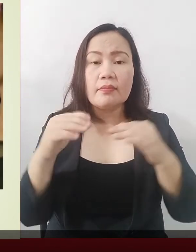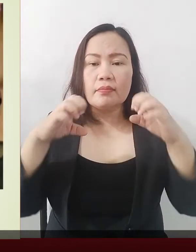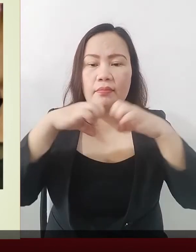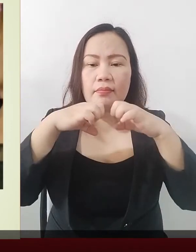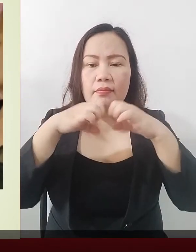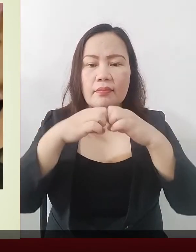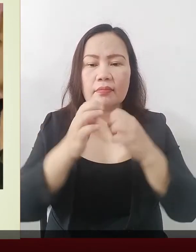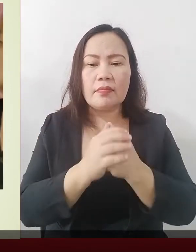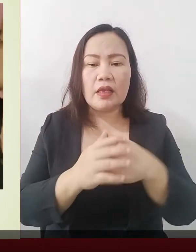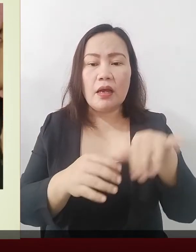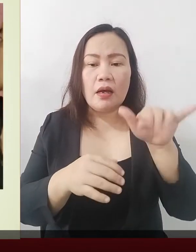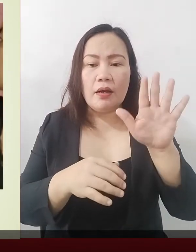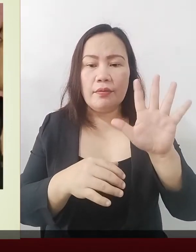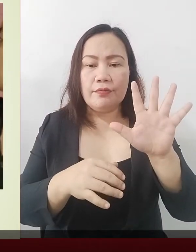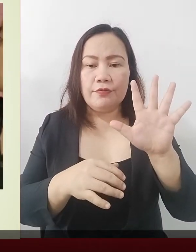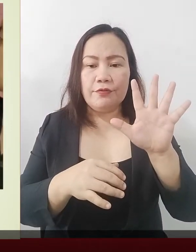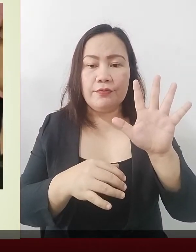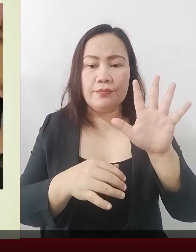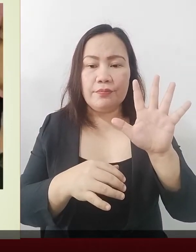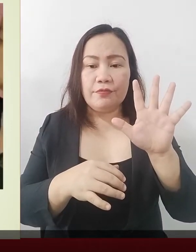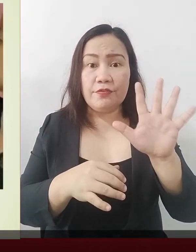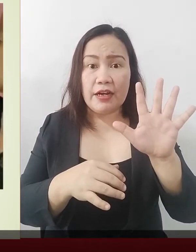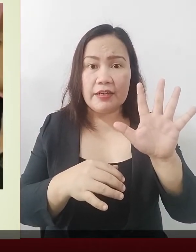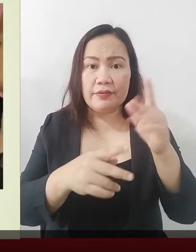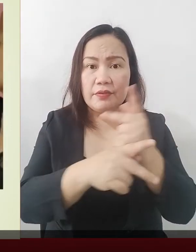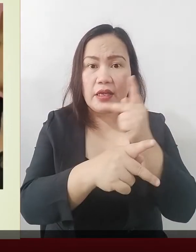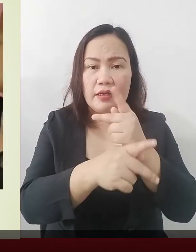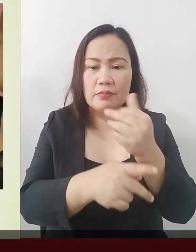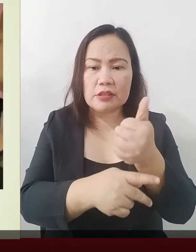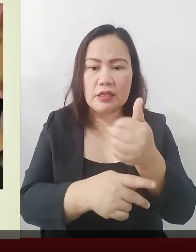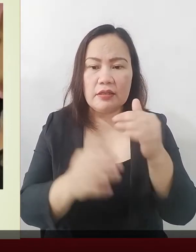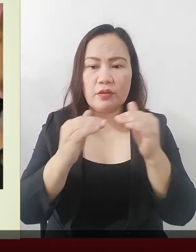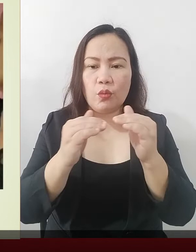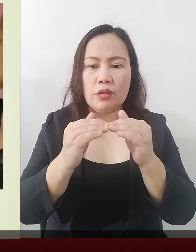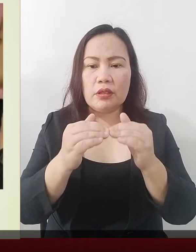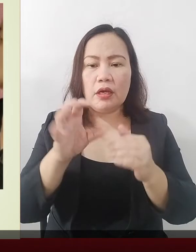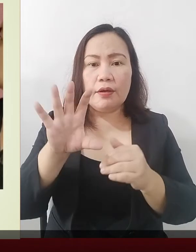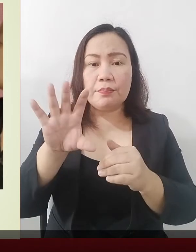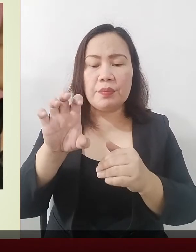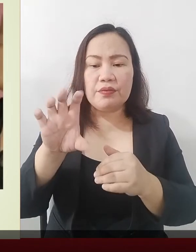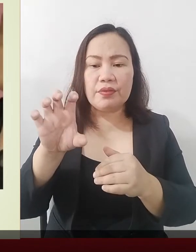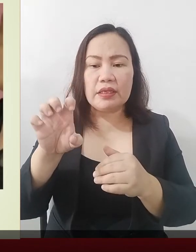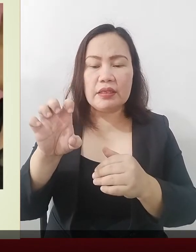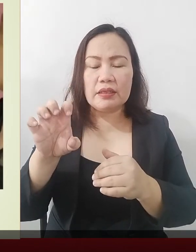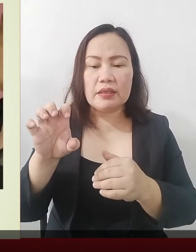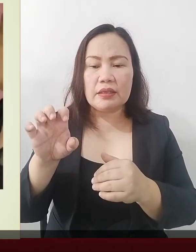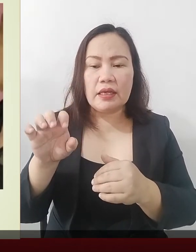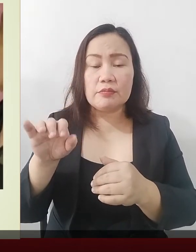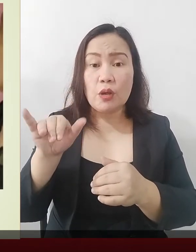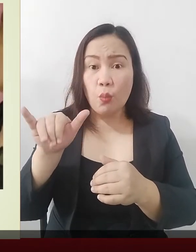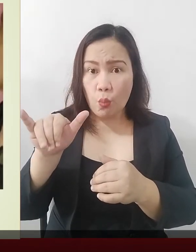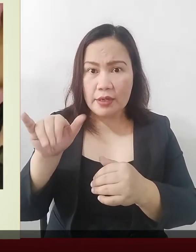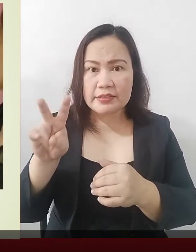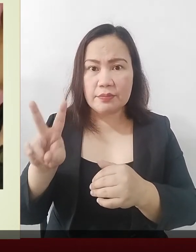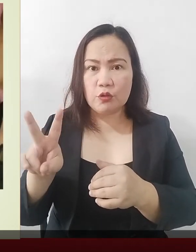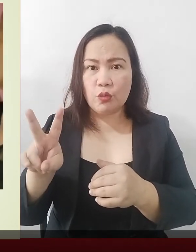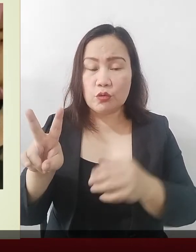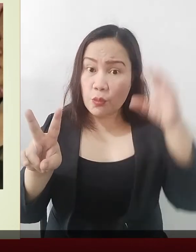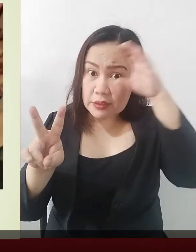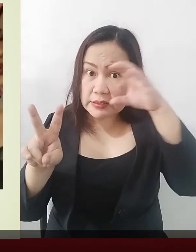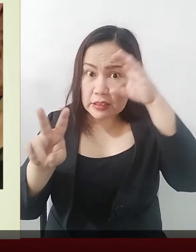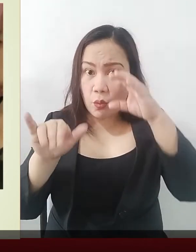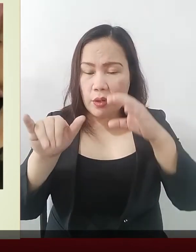this equation. So it will be 5 times 10 is equal to 15 y sub